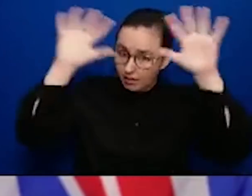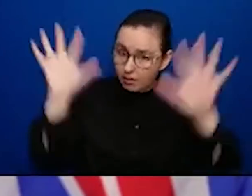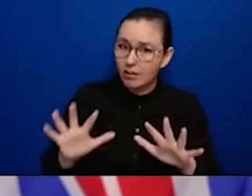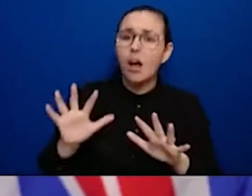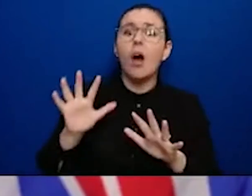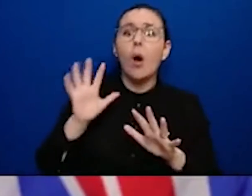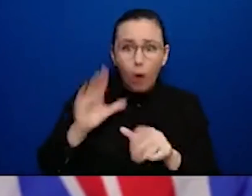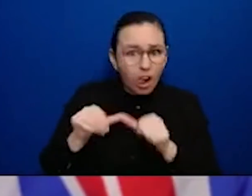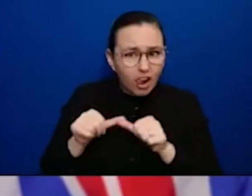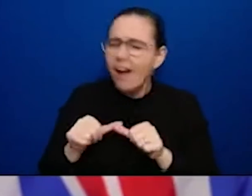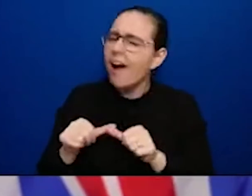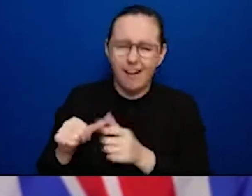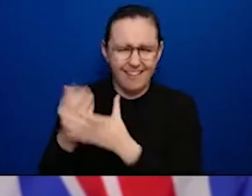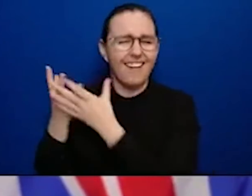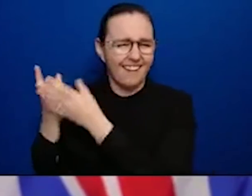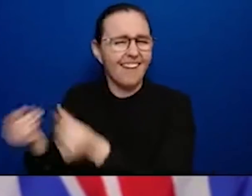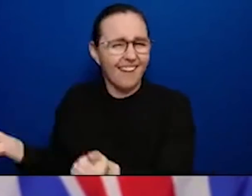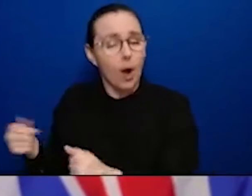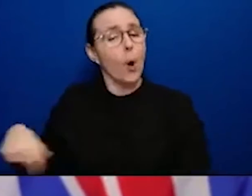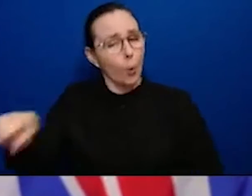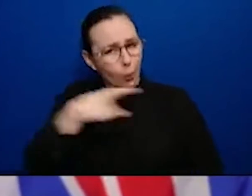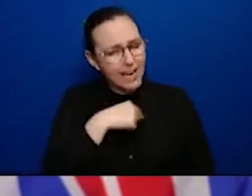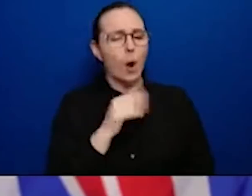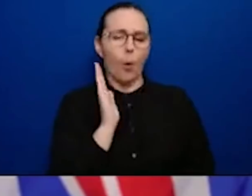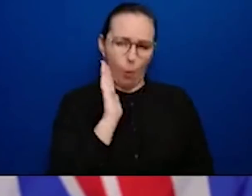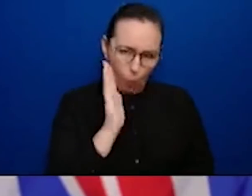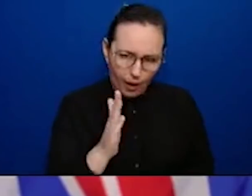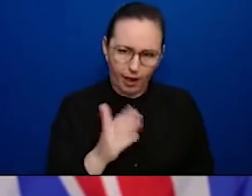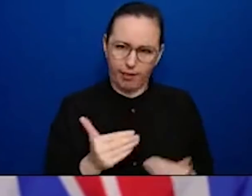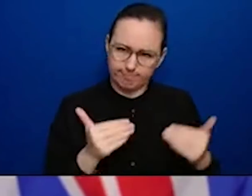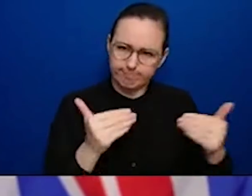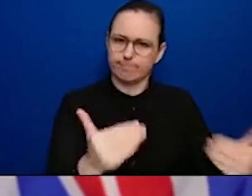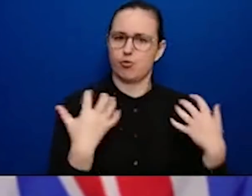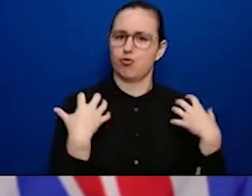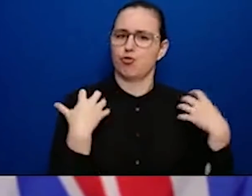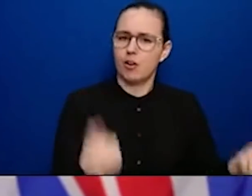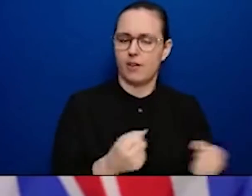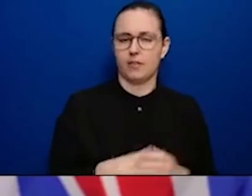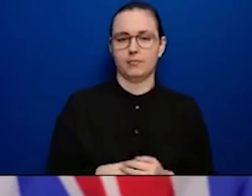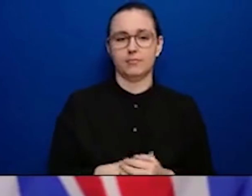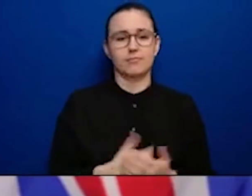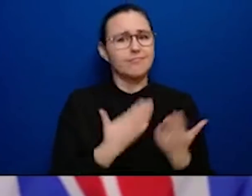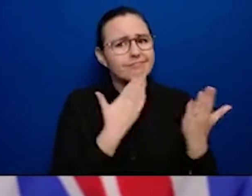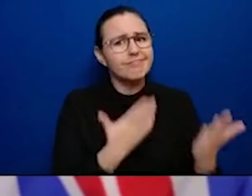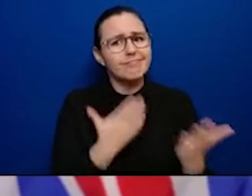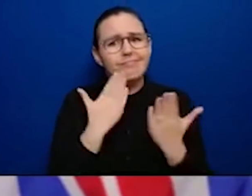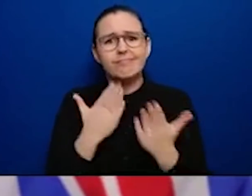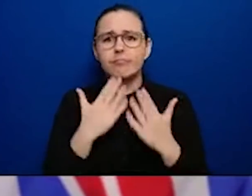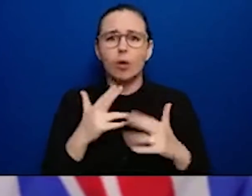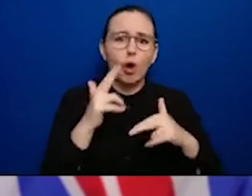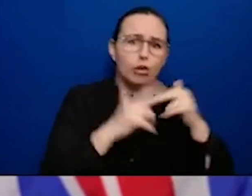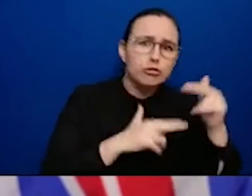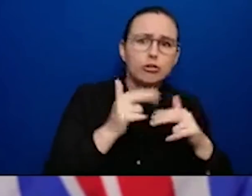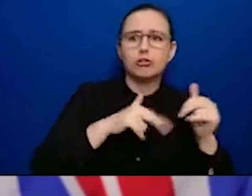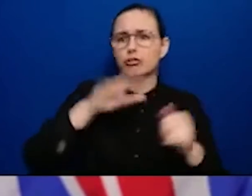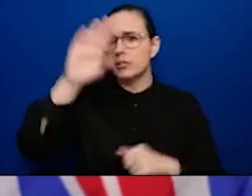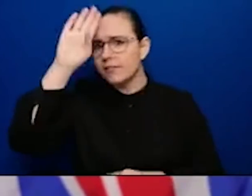recover. I want to acknowledge especially all the first responders and other emergency workers who have been working tirelessly to keep people